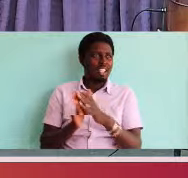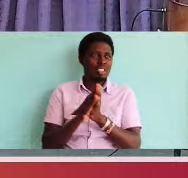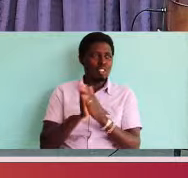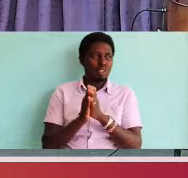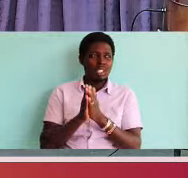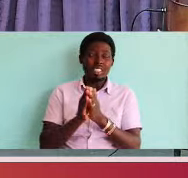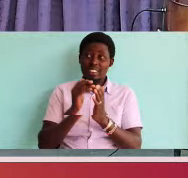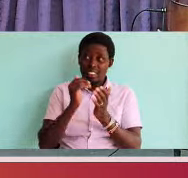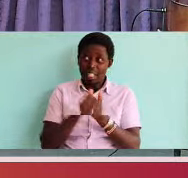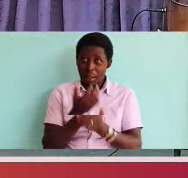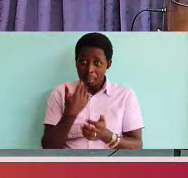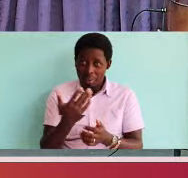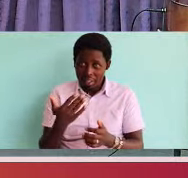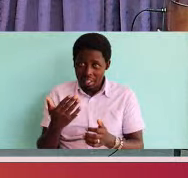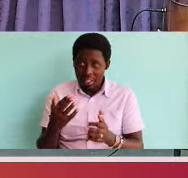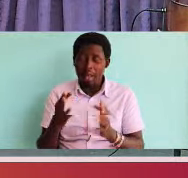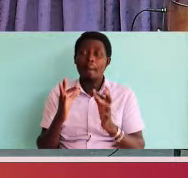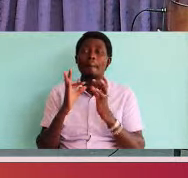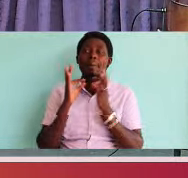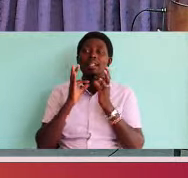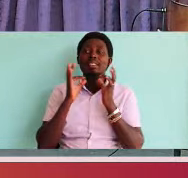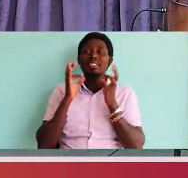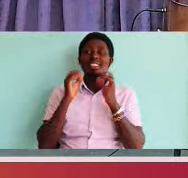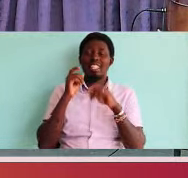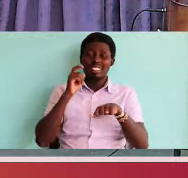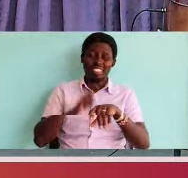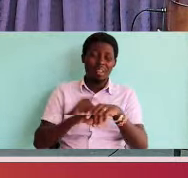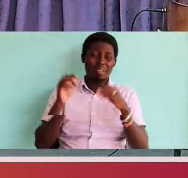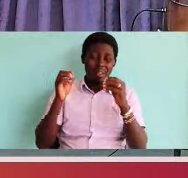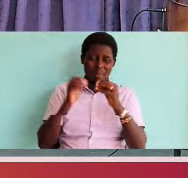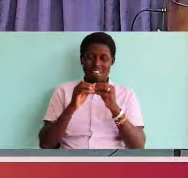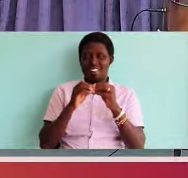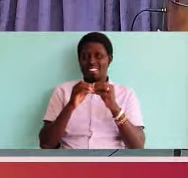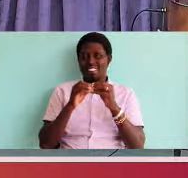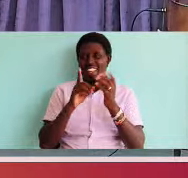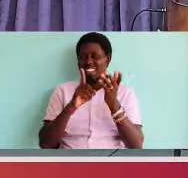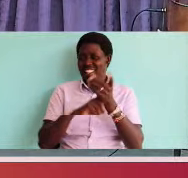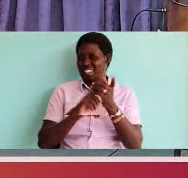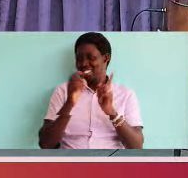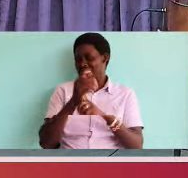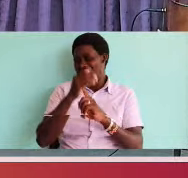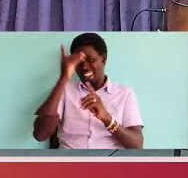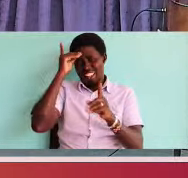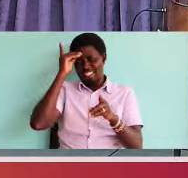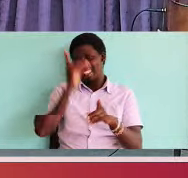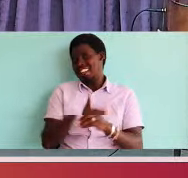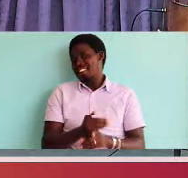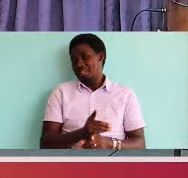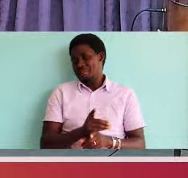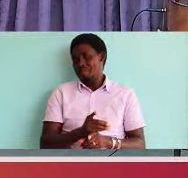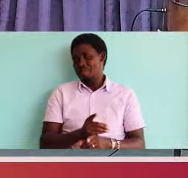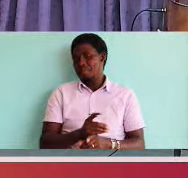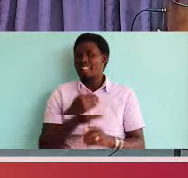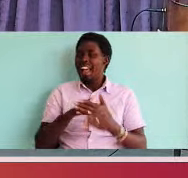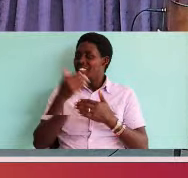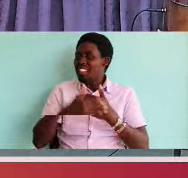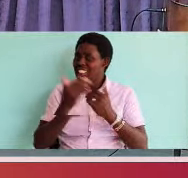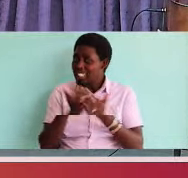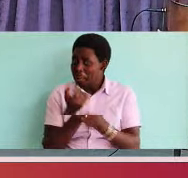Something pastors and elders, when they met, they decided. After some